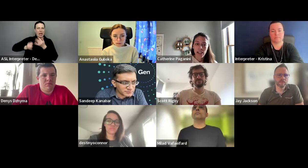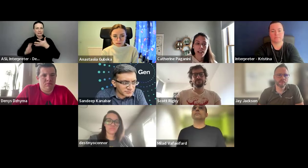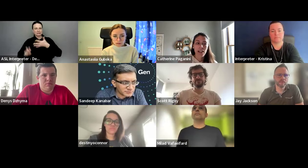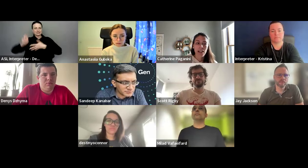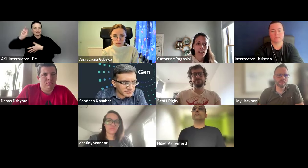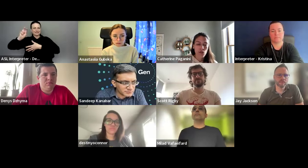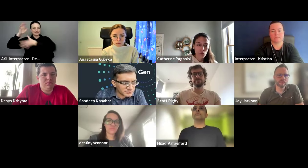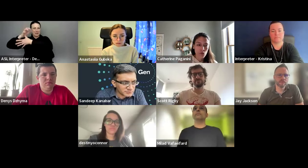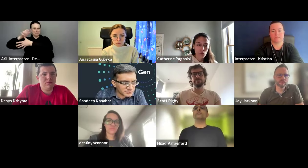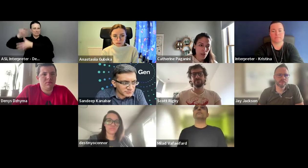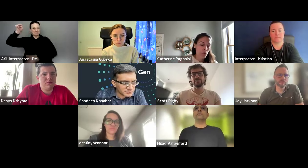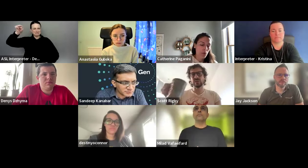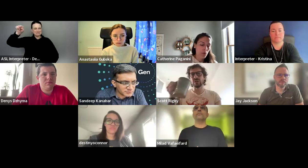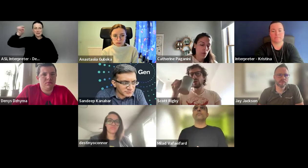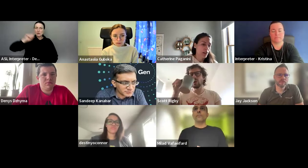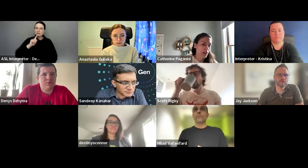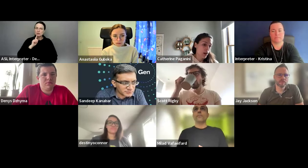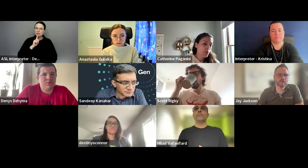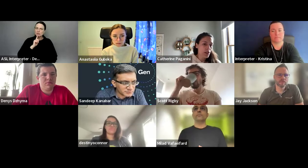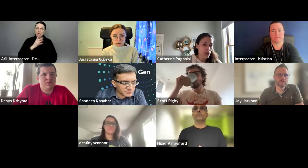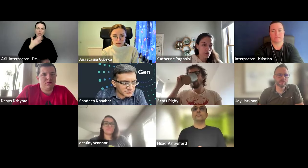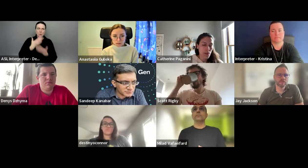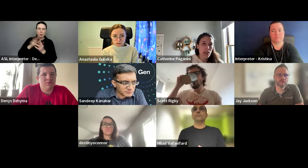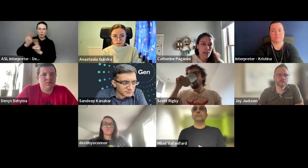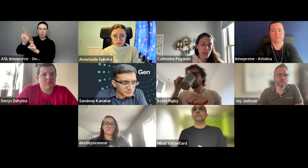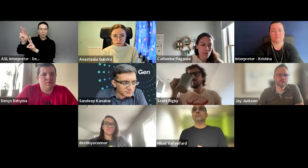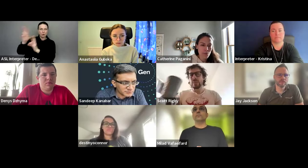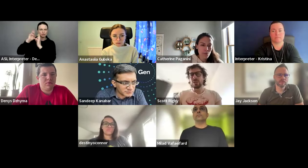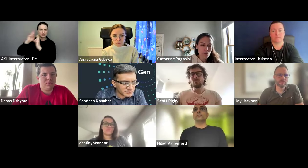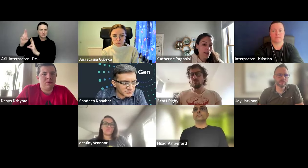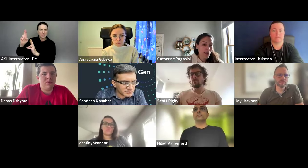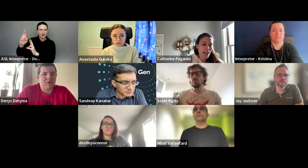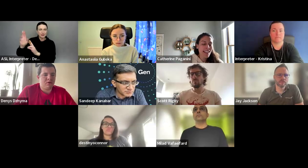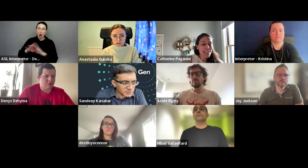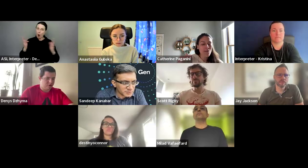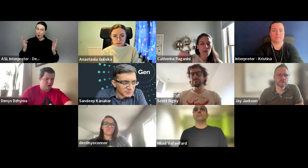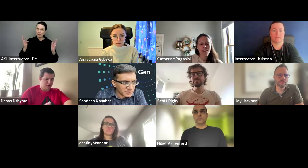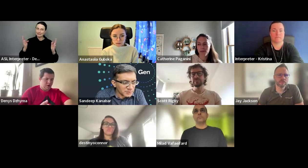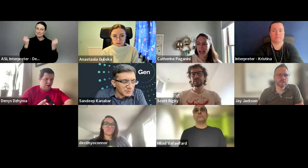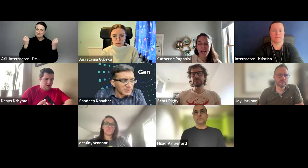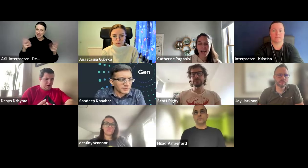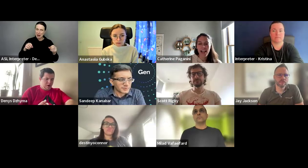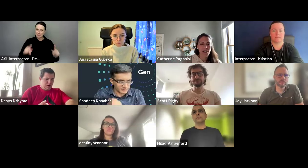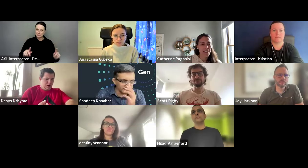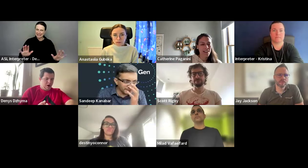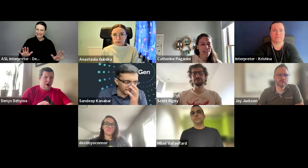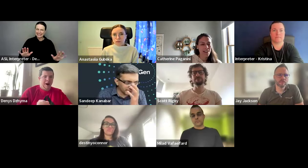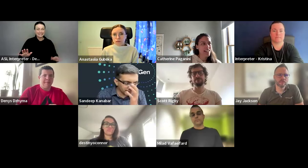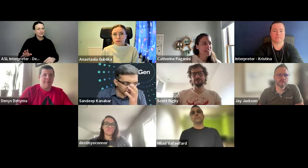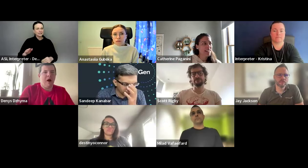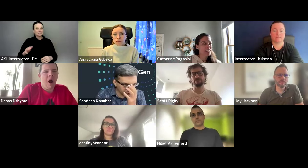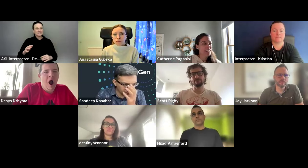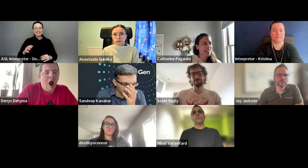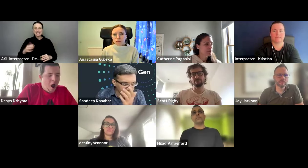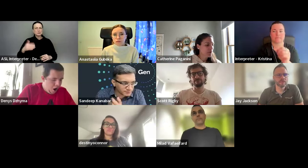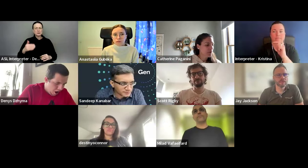that. It is really, really well regarded. This opens a lot of, I mean, it is better than, it is a very high,